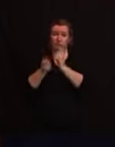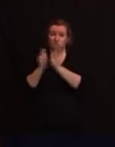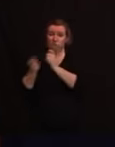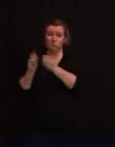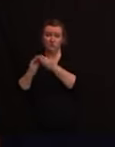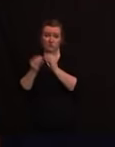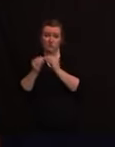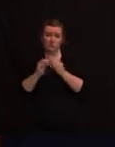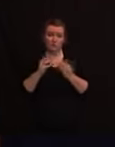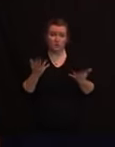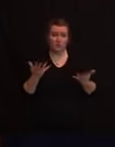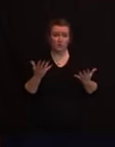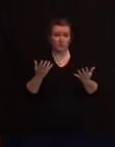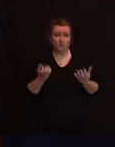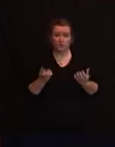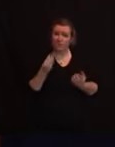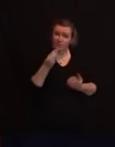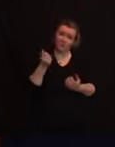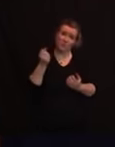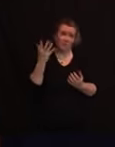it's 14,400